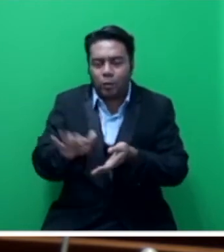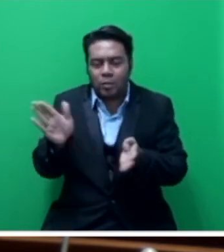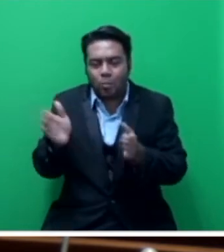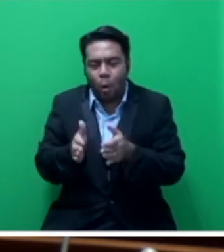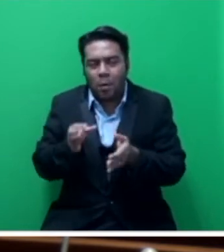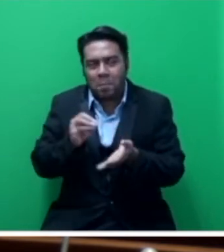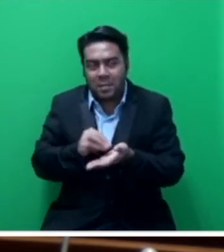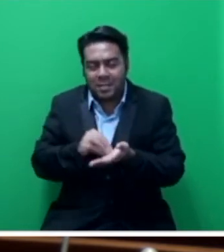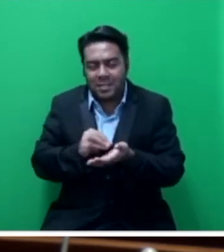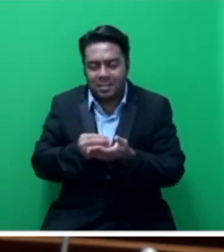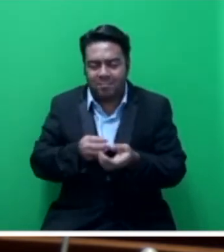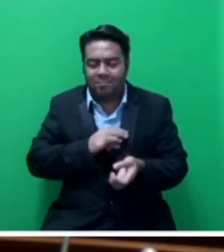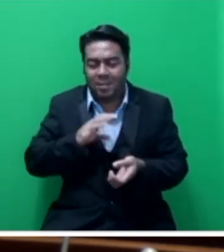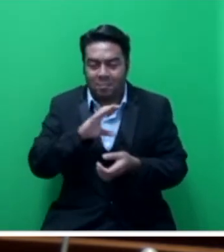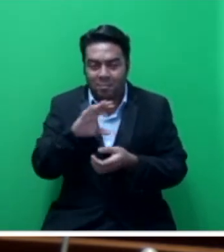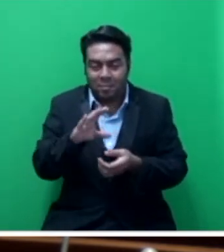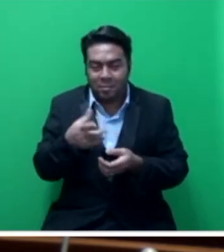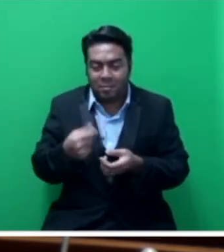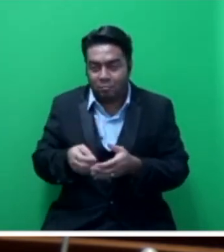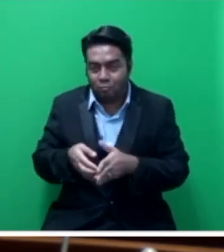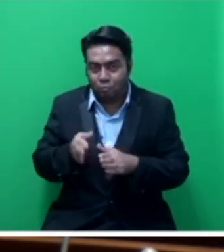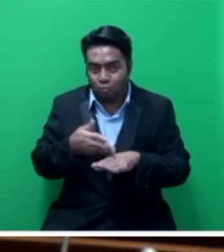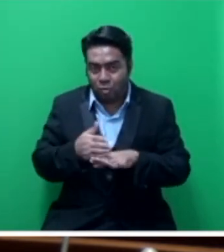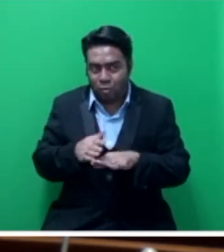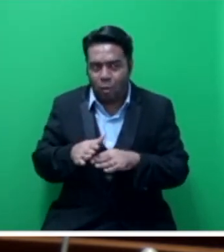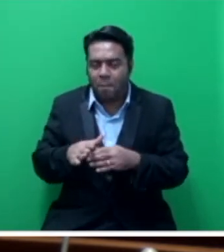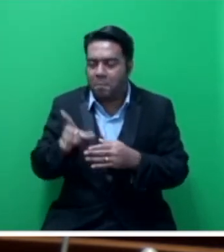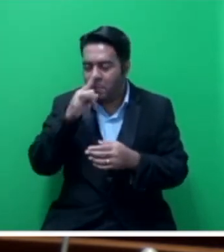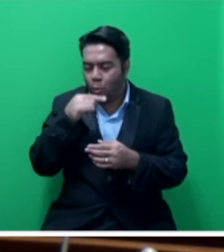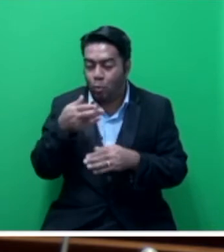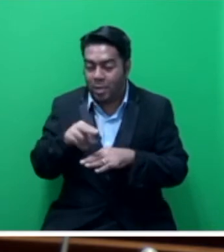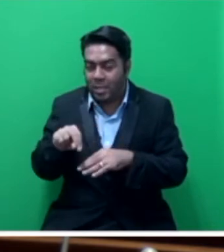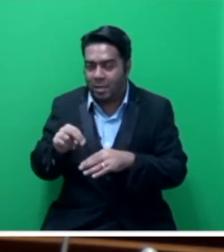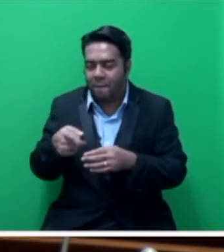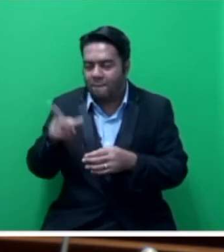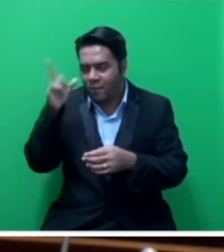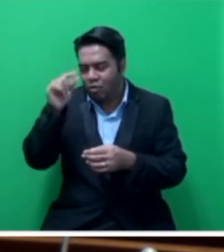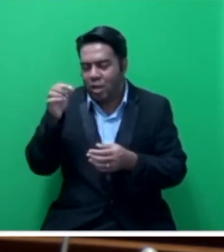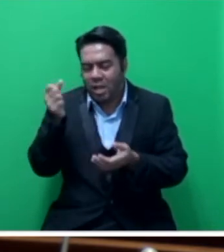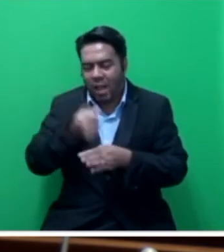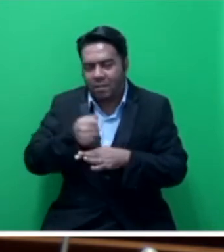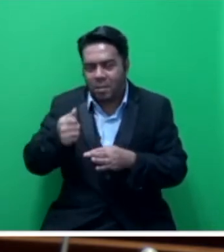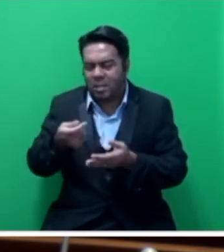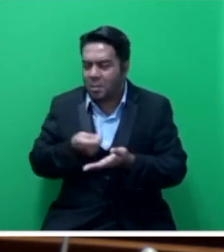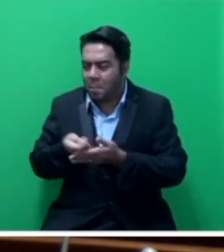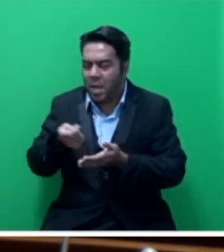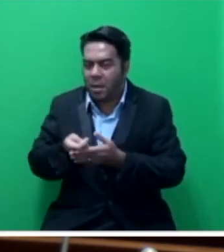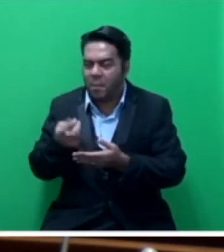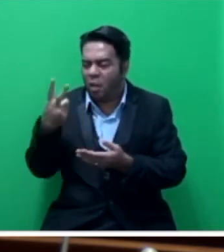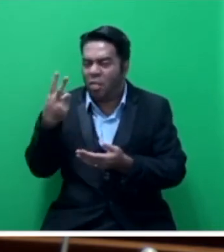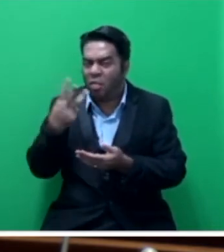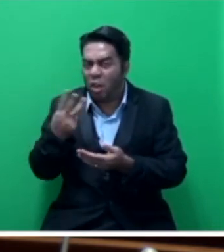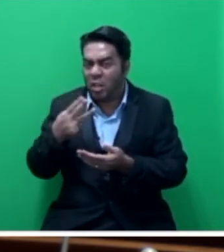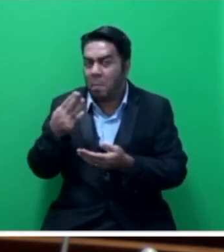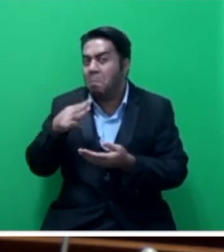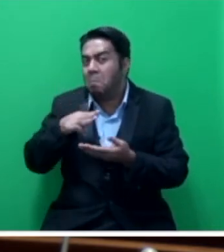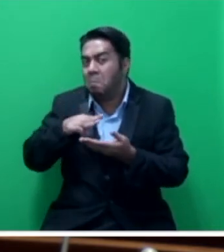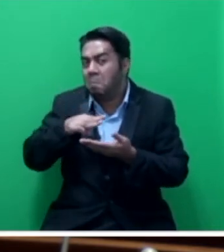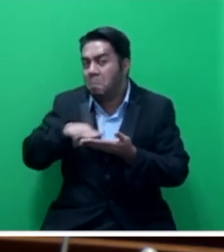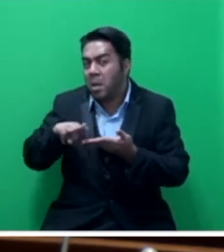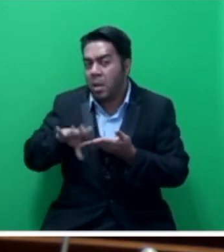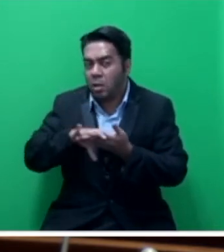our targeted programs and focused on those who need it the most, the Fijian government has paid out close to $30 million to more